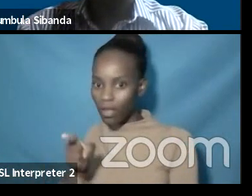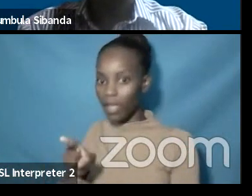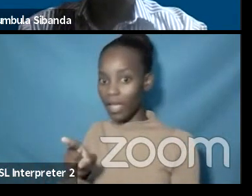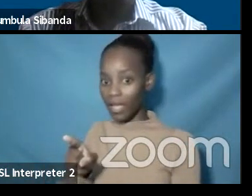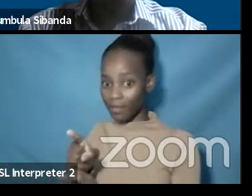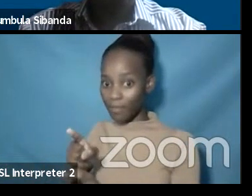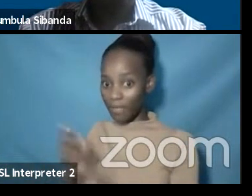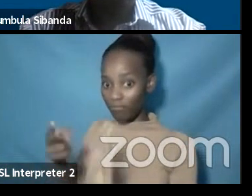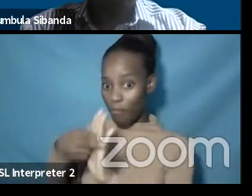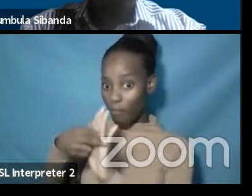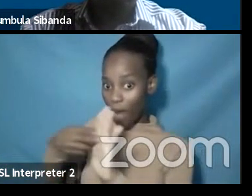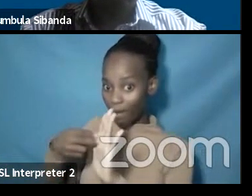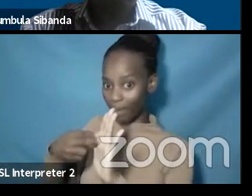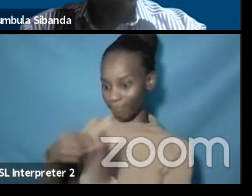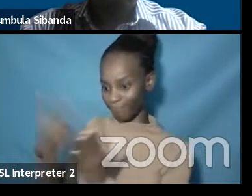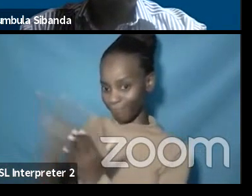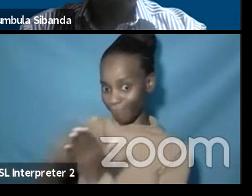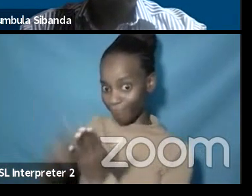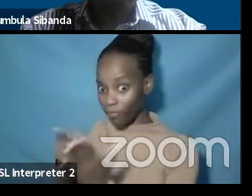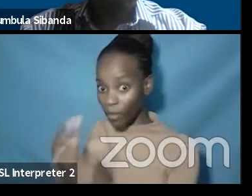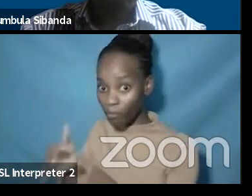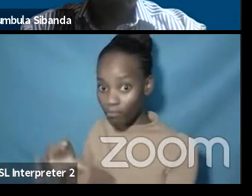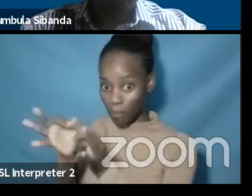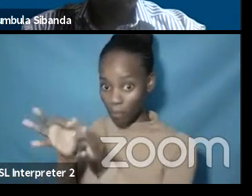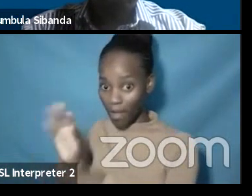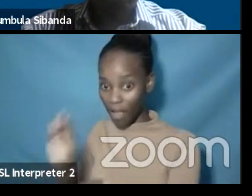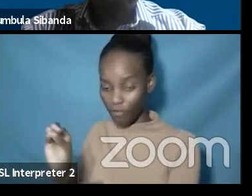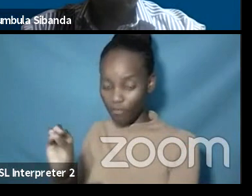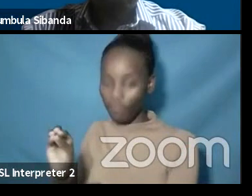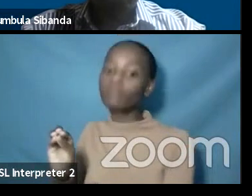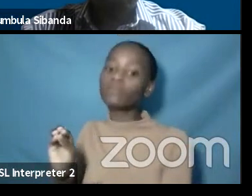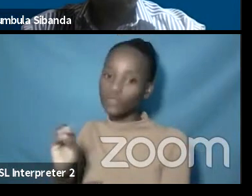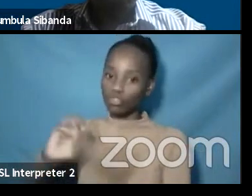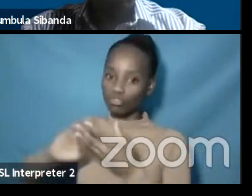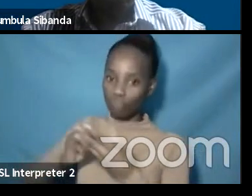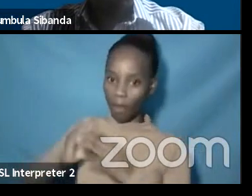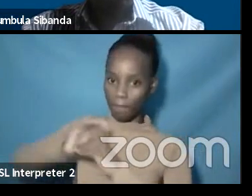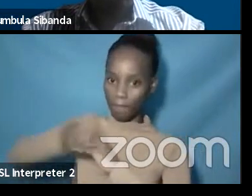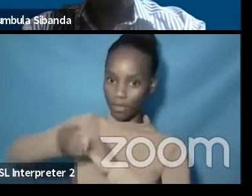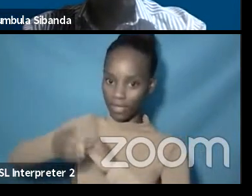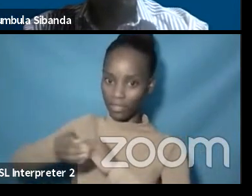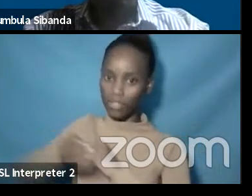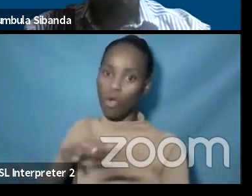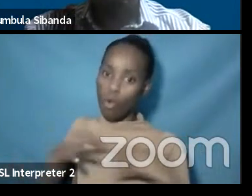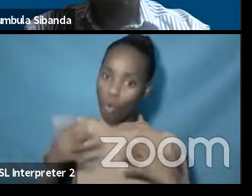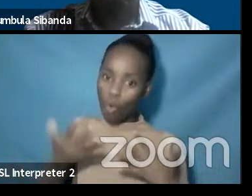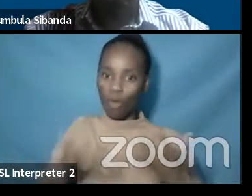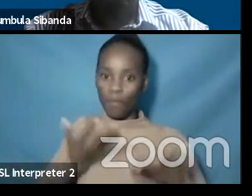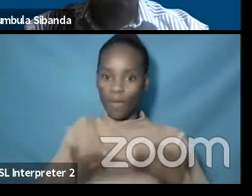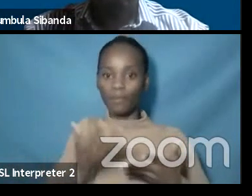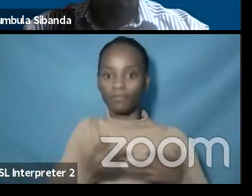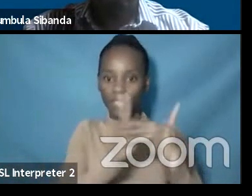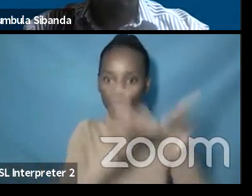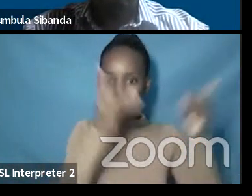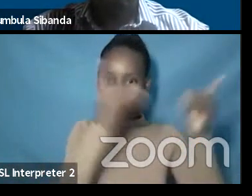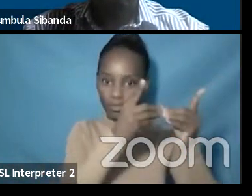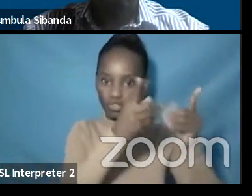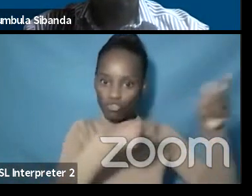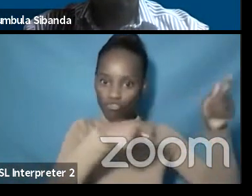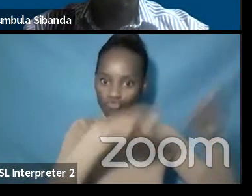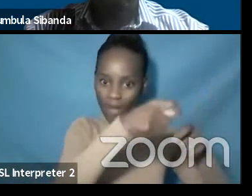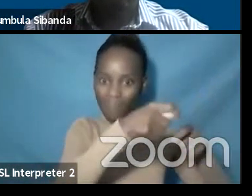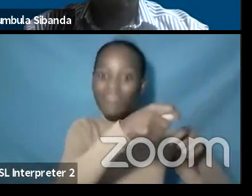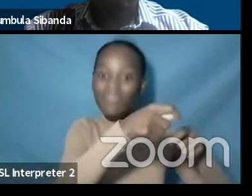protected, or they can approach the Department of Trade and Industry to say, I'm interested in this product. Is it protected, or